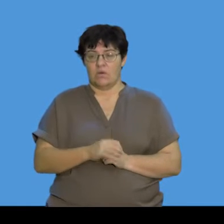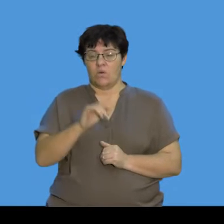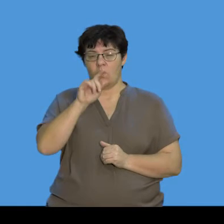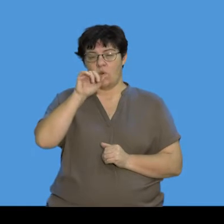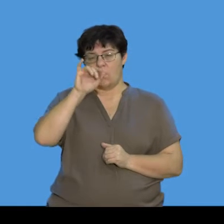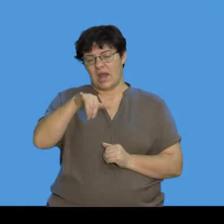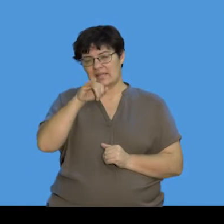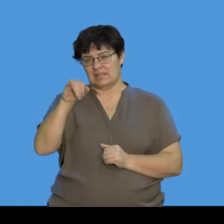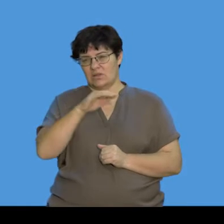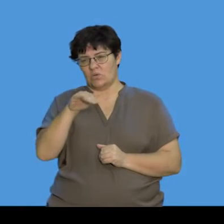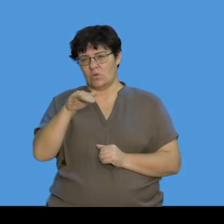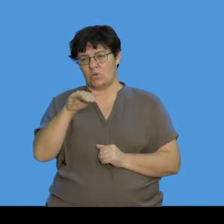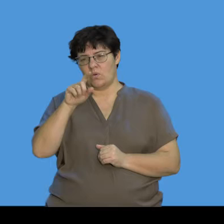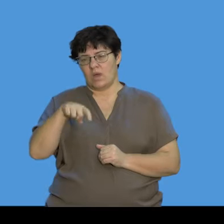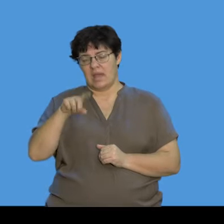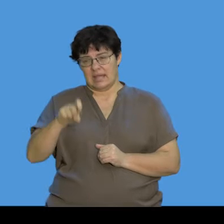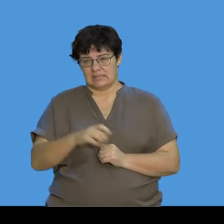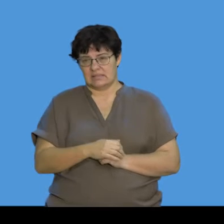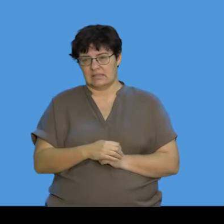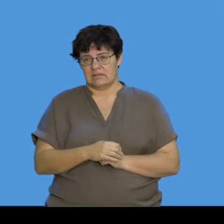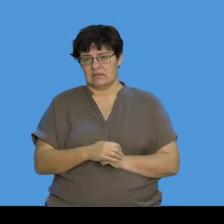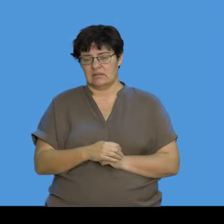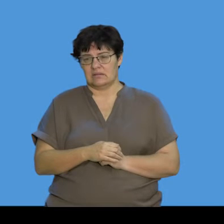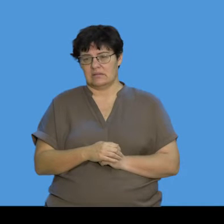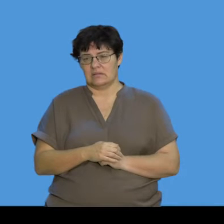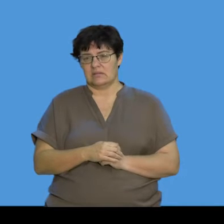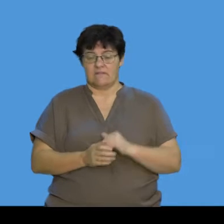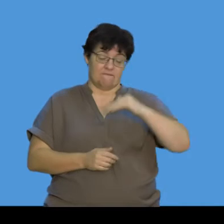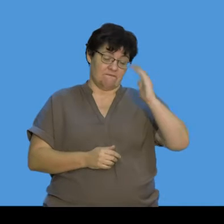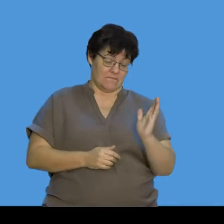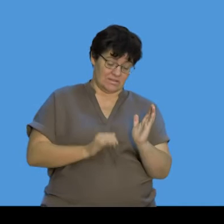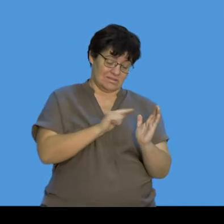over YX, right? So firstly, let's